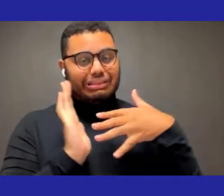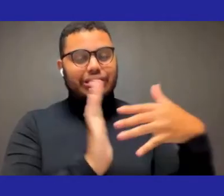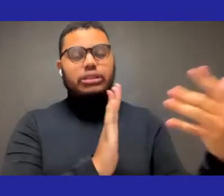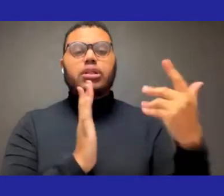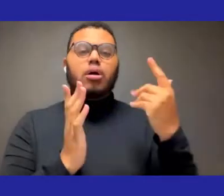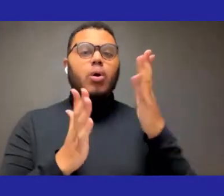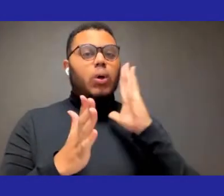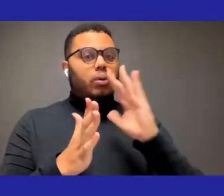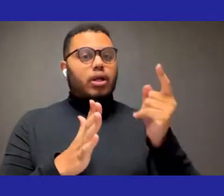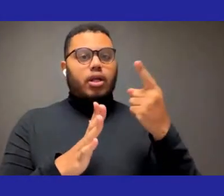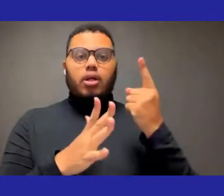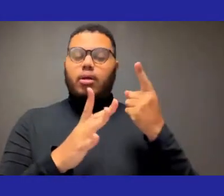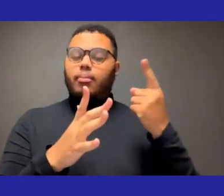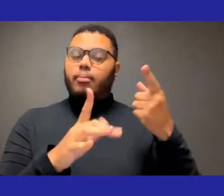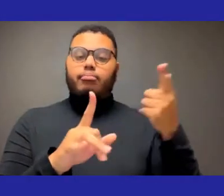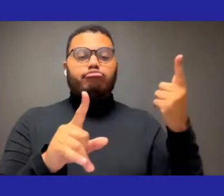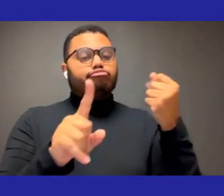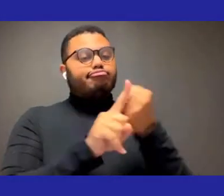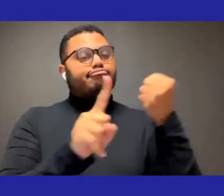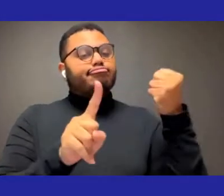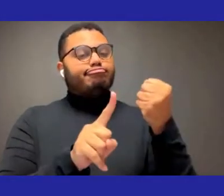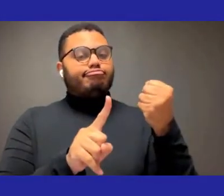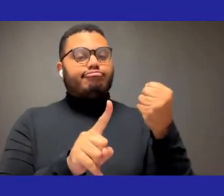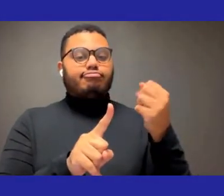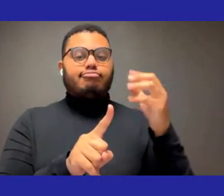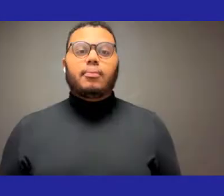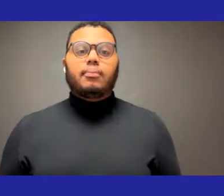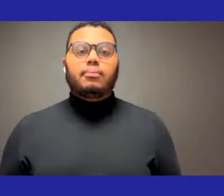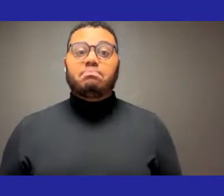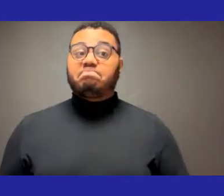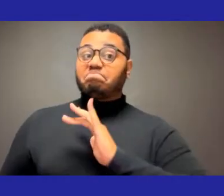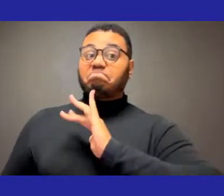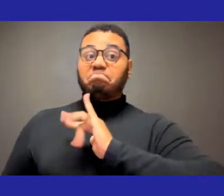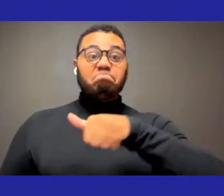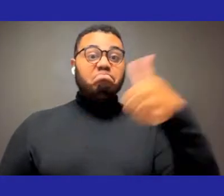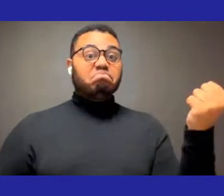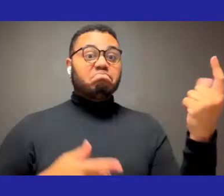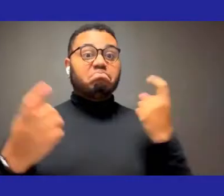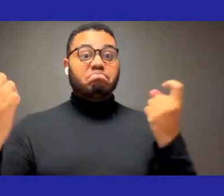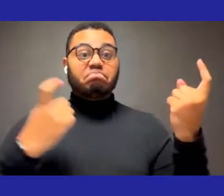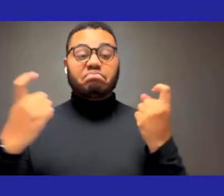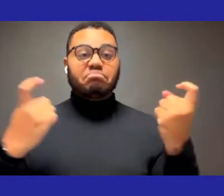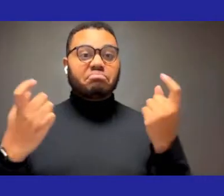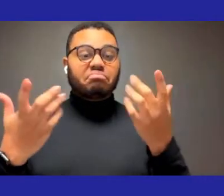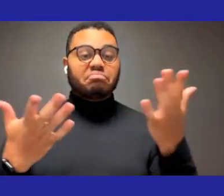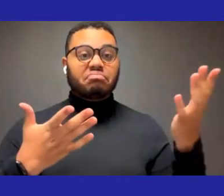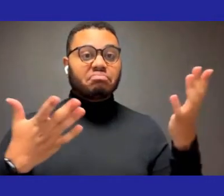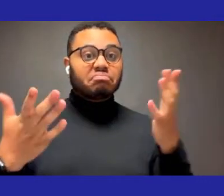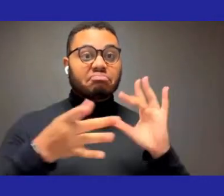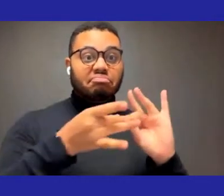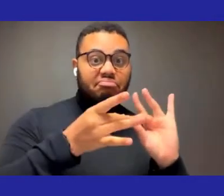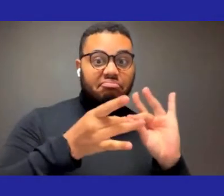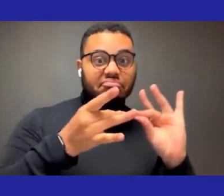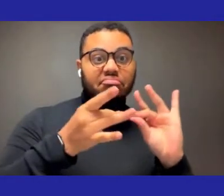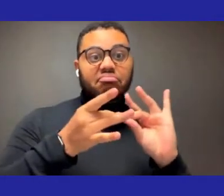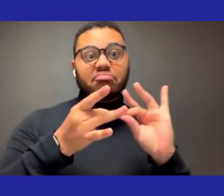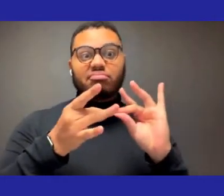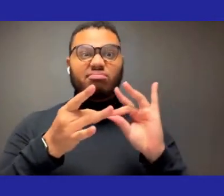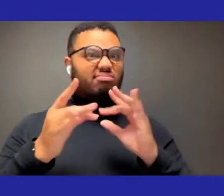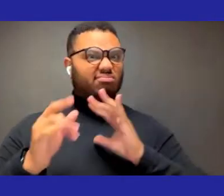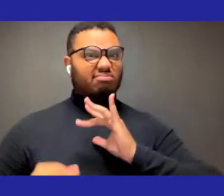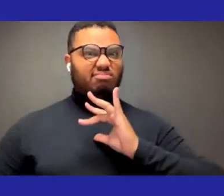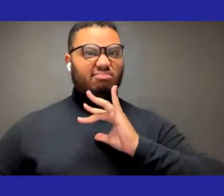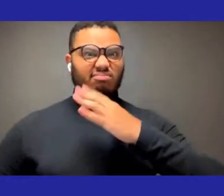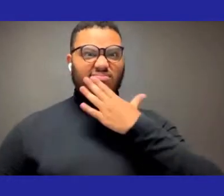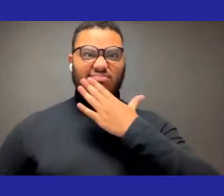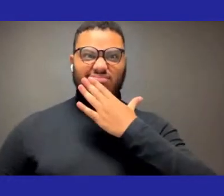by a group who are doing this and hopefully maybe through AI or whatever? Comments? Super, thank you so much. Thank